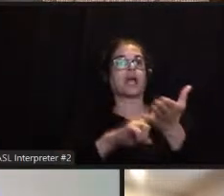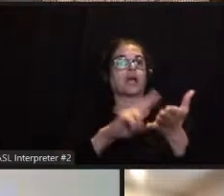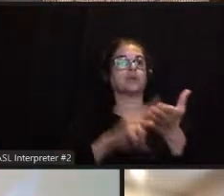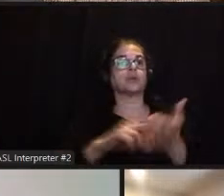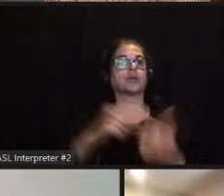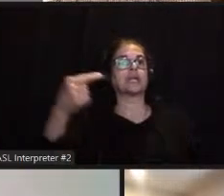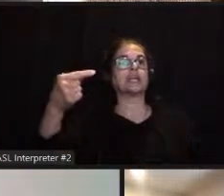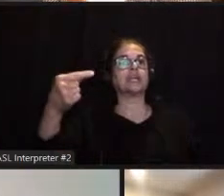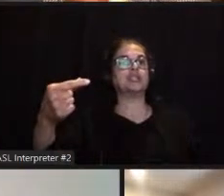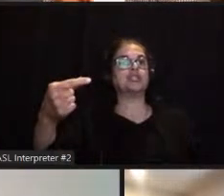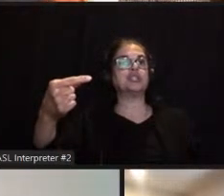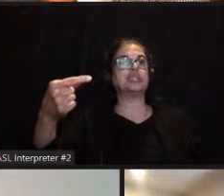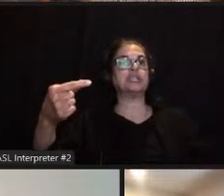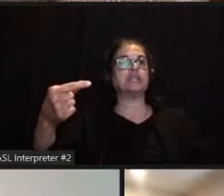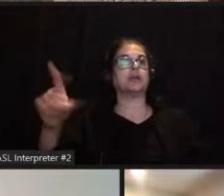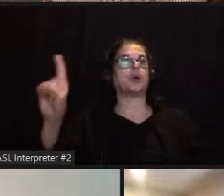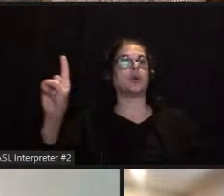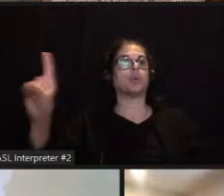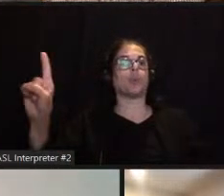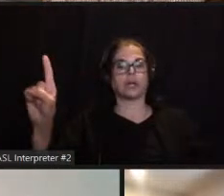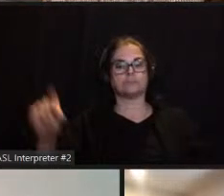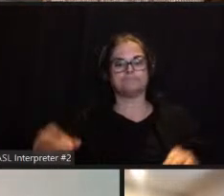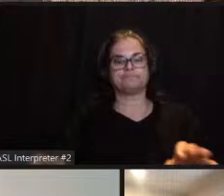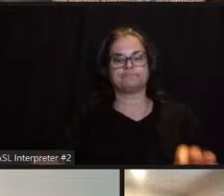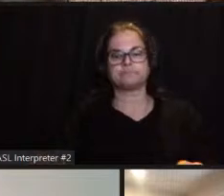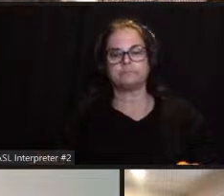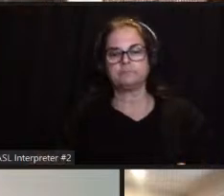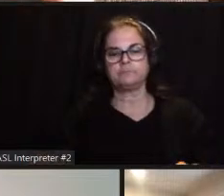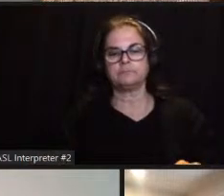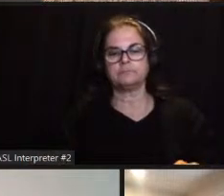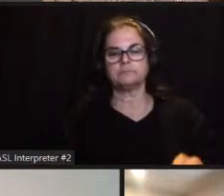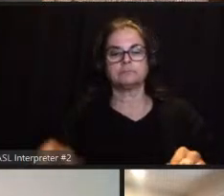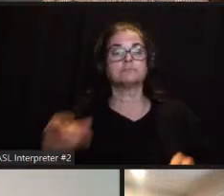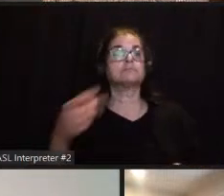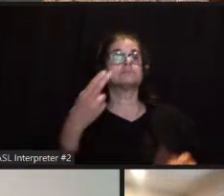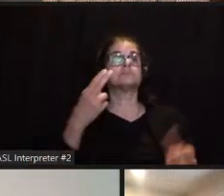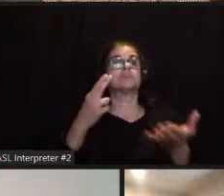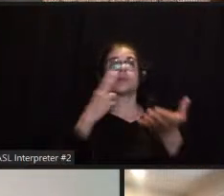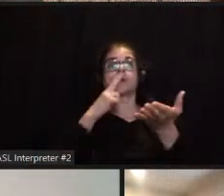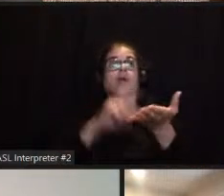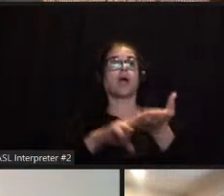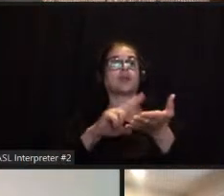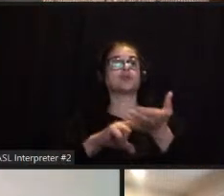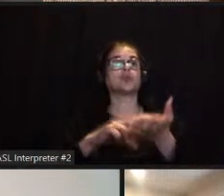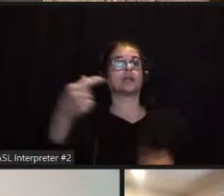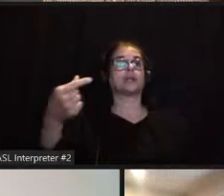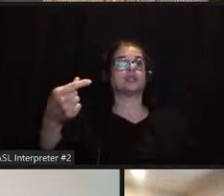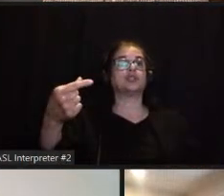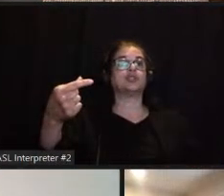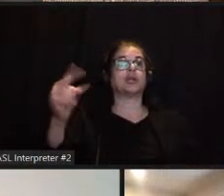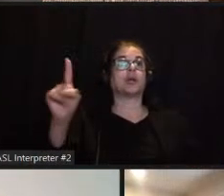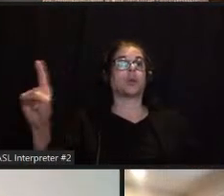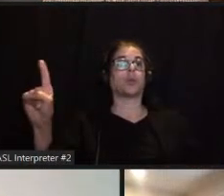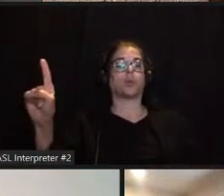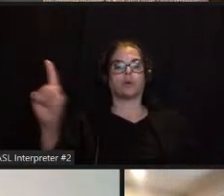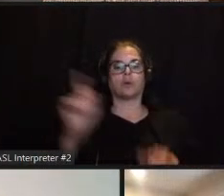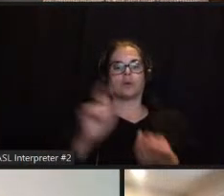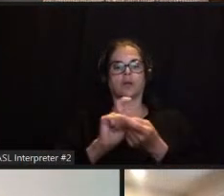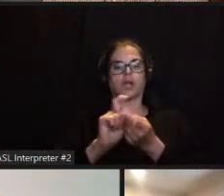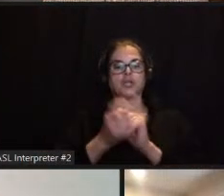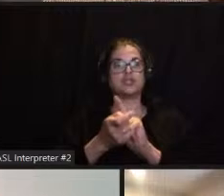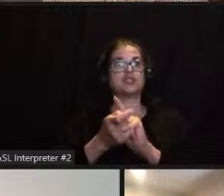girl, 1. Our next order of business is contract number G1, a change order